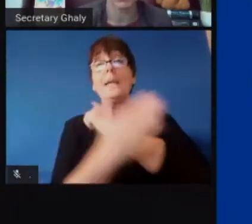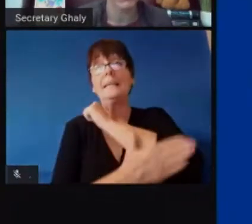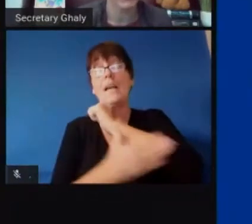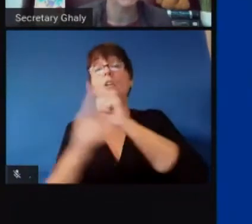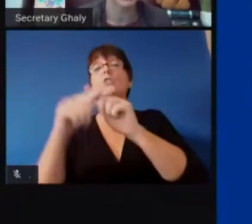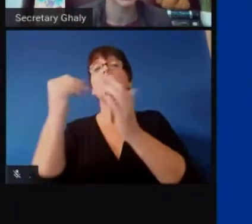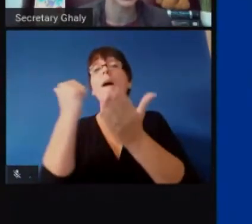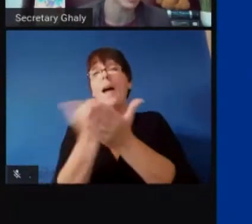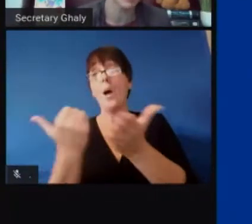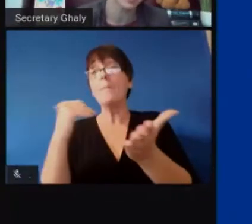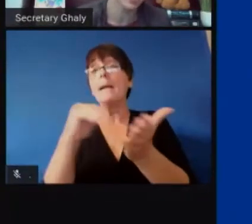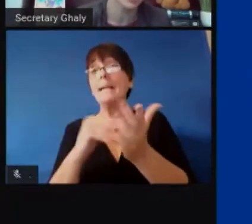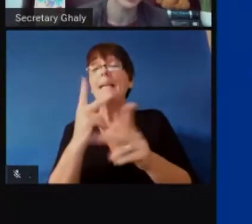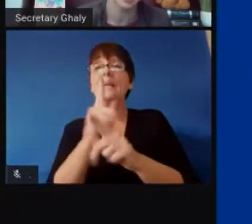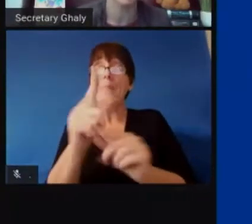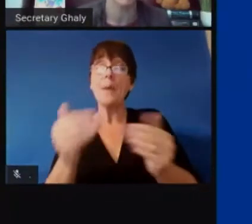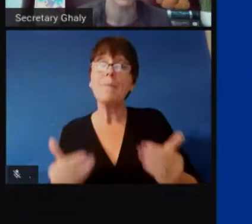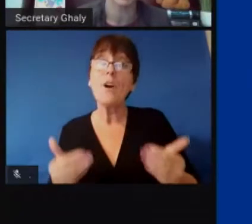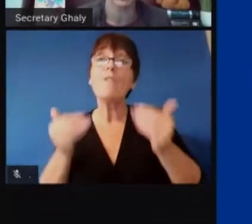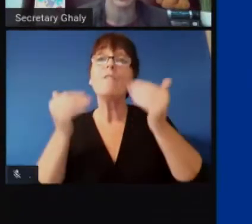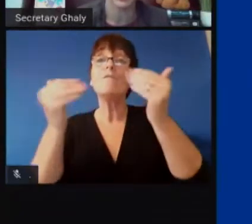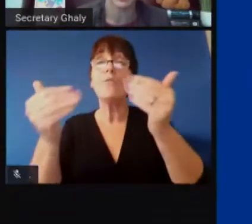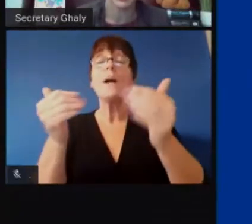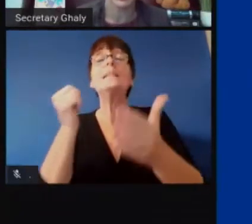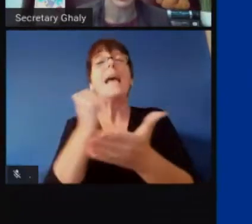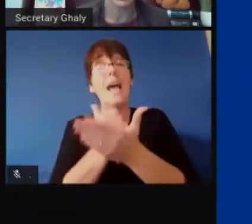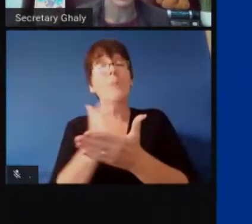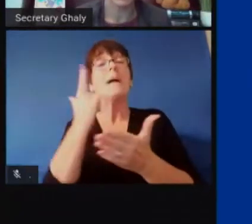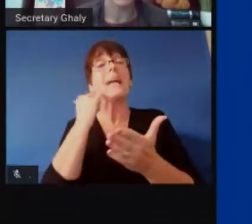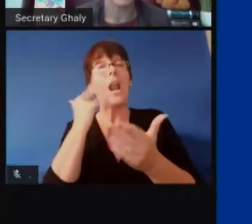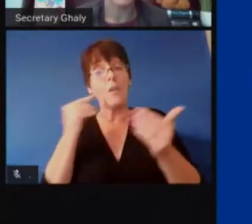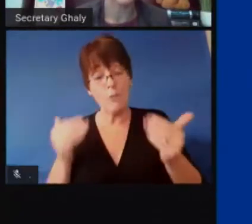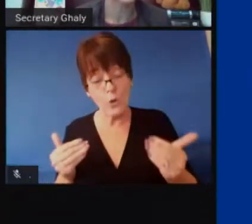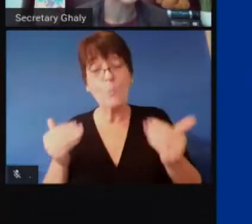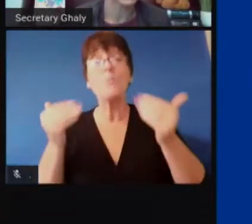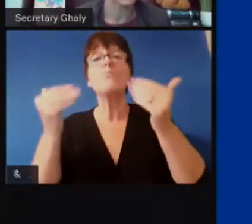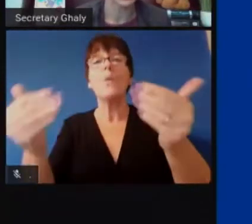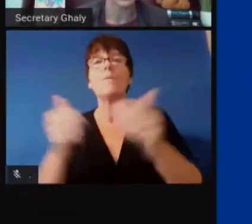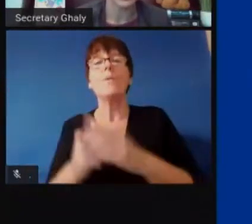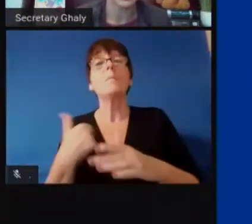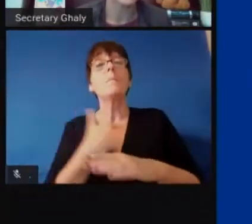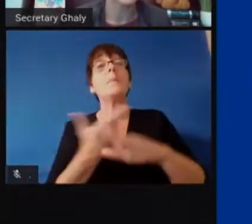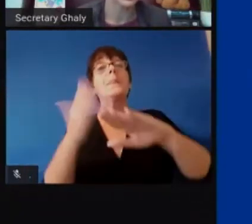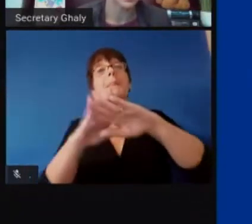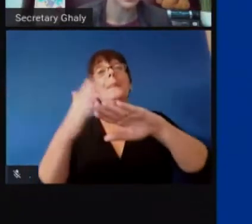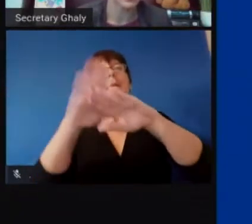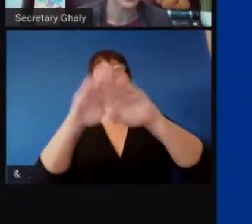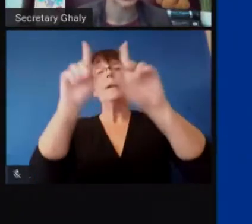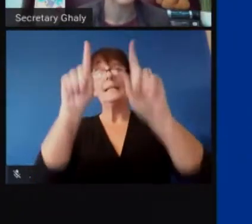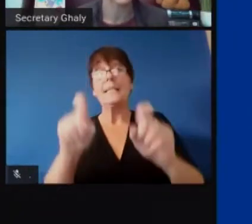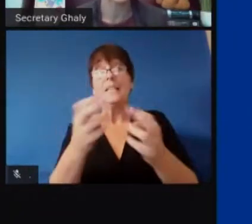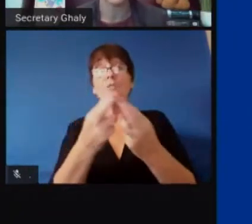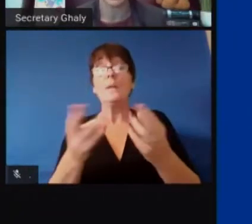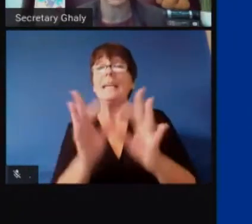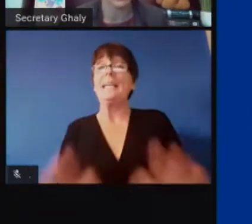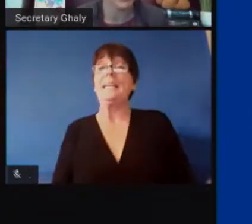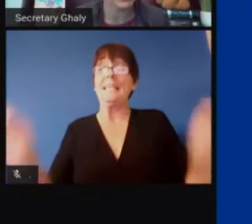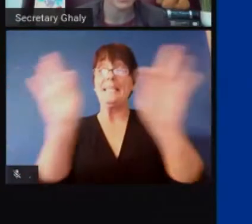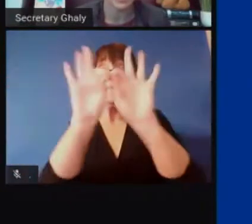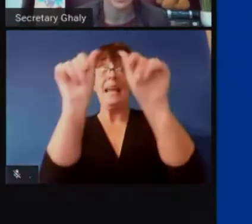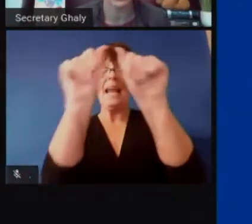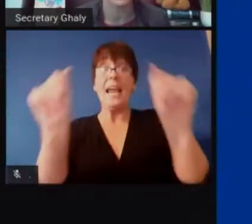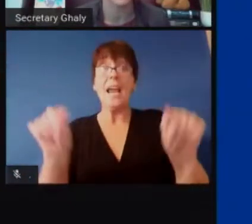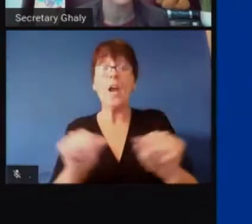help, again, move them forward, which will help us all as a state move forward. We will increase testing resources in key areas. So we've talked a lot